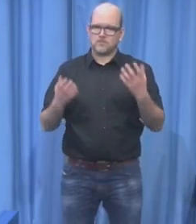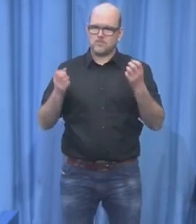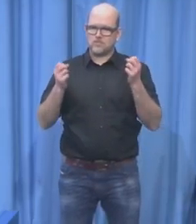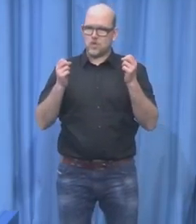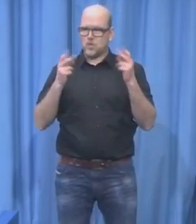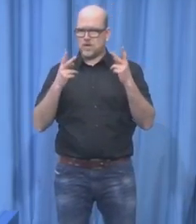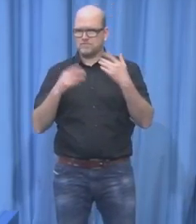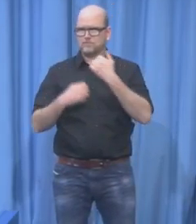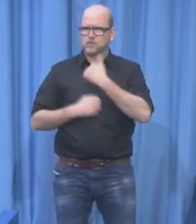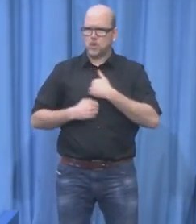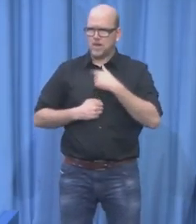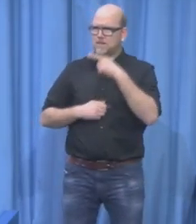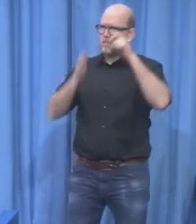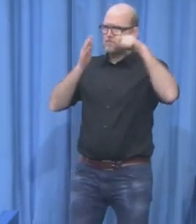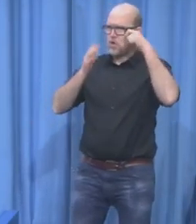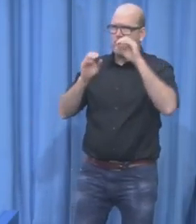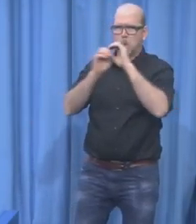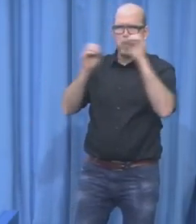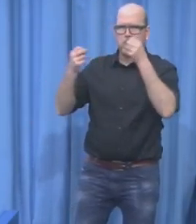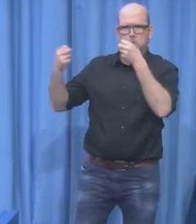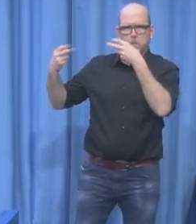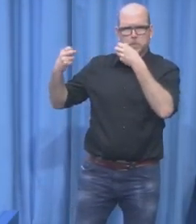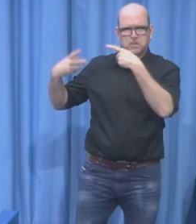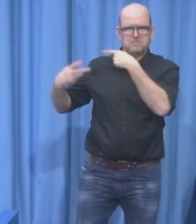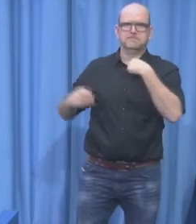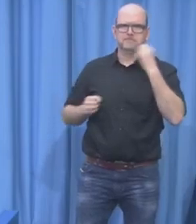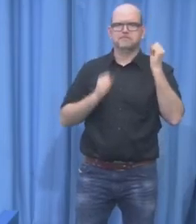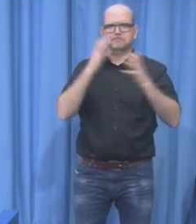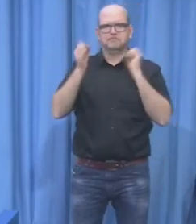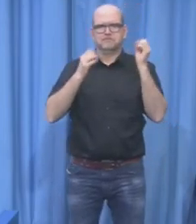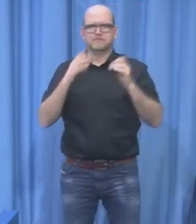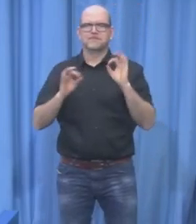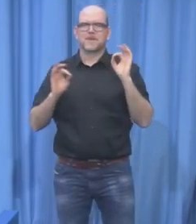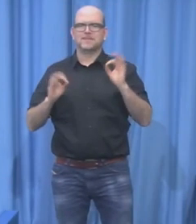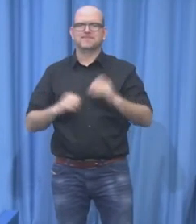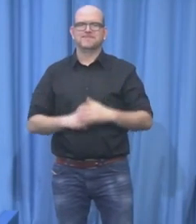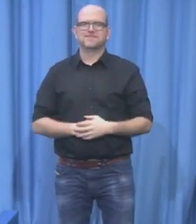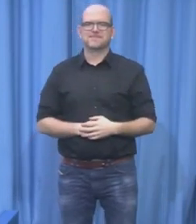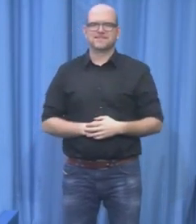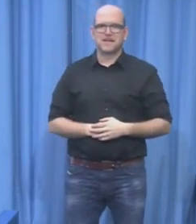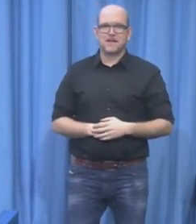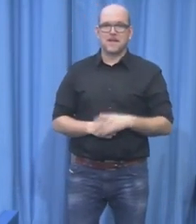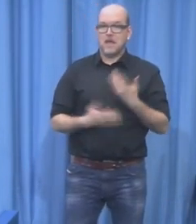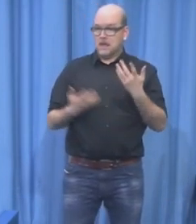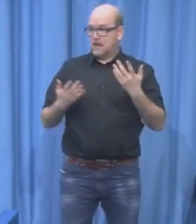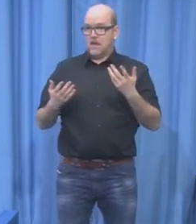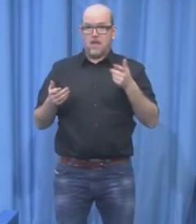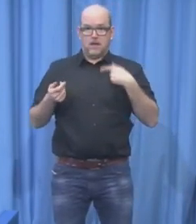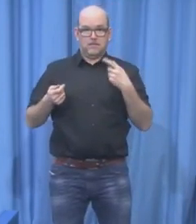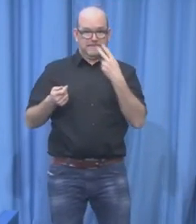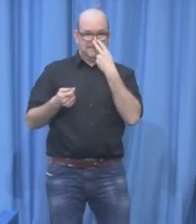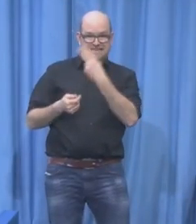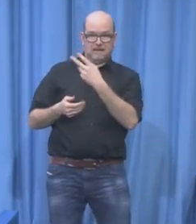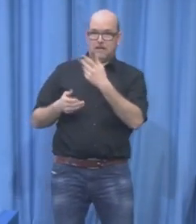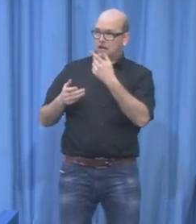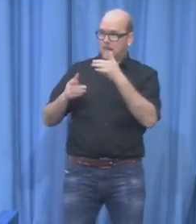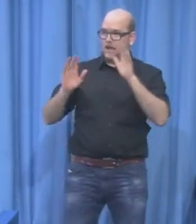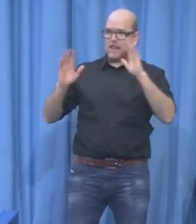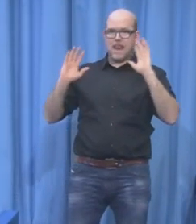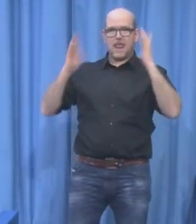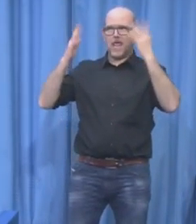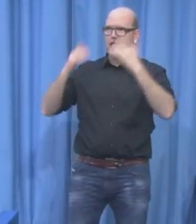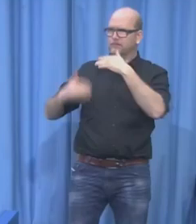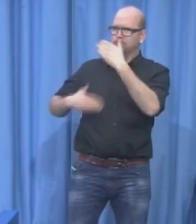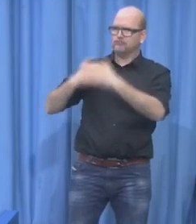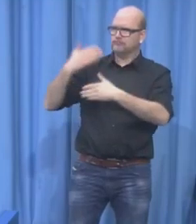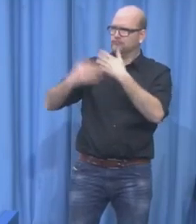us. The on-site coordinators were a huge asset to us in that they helped the interns develop that they could actually take on